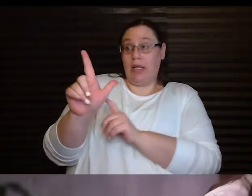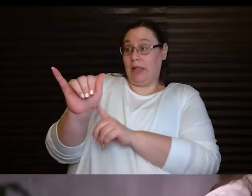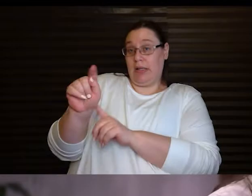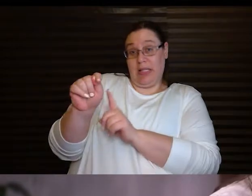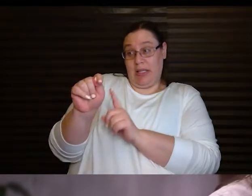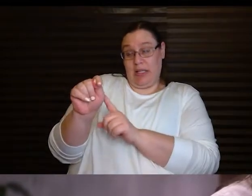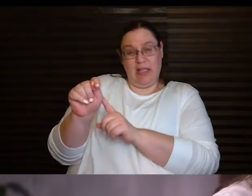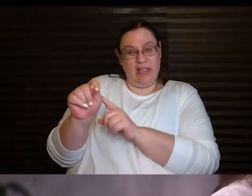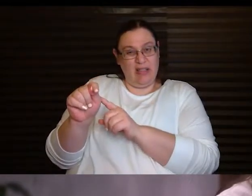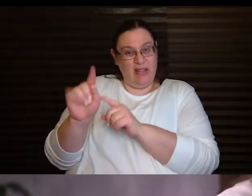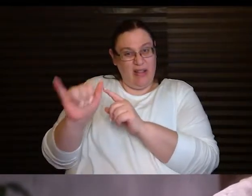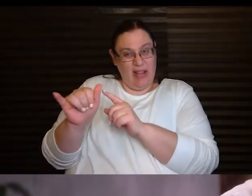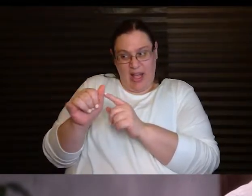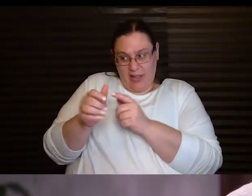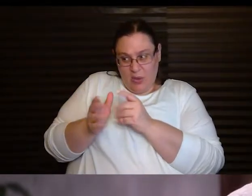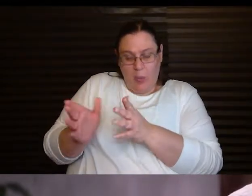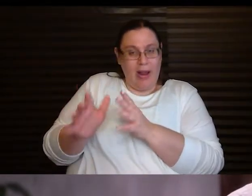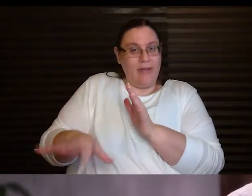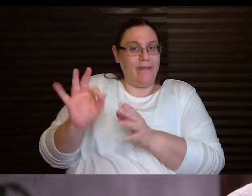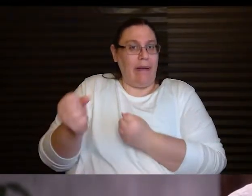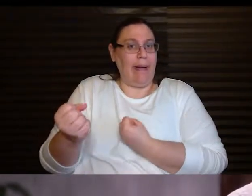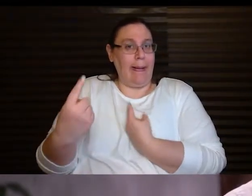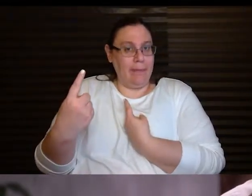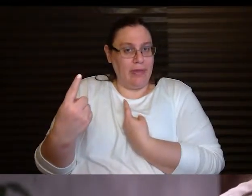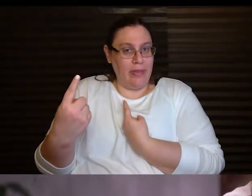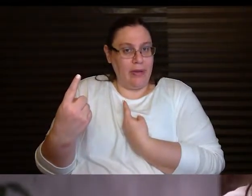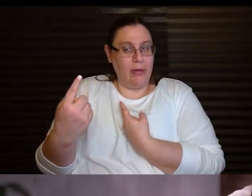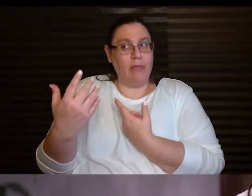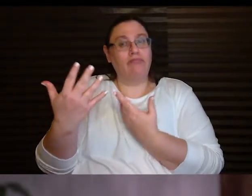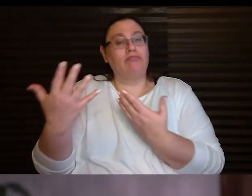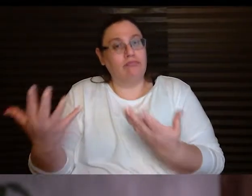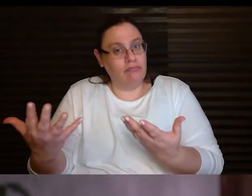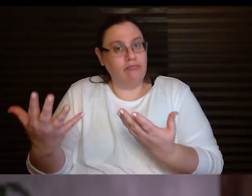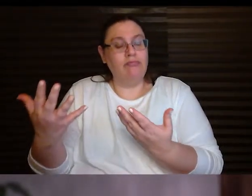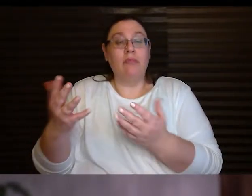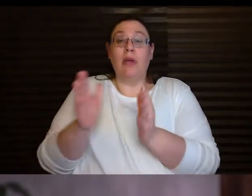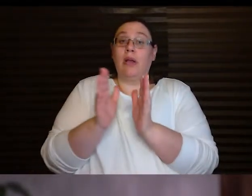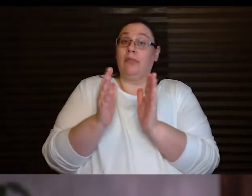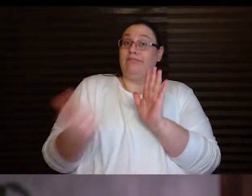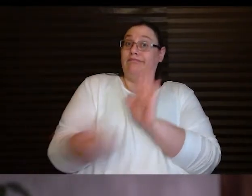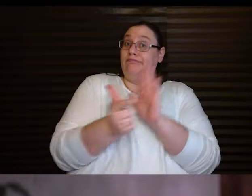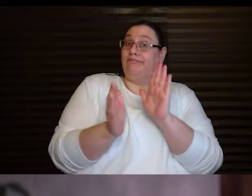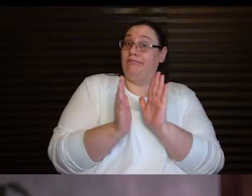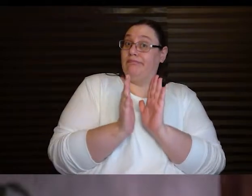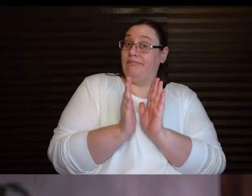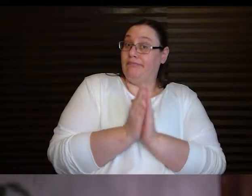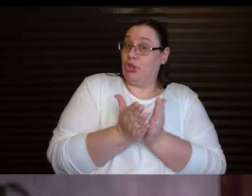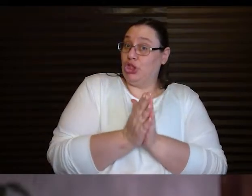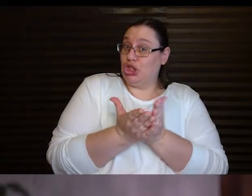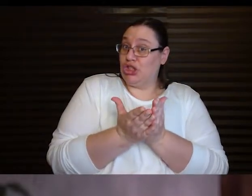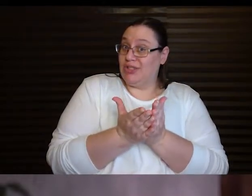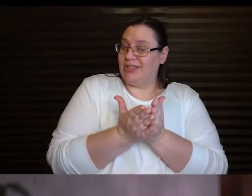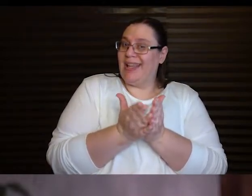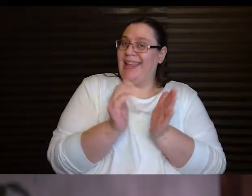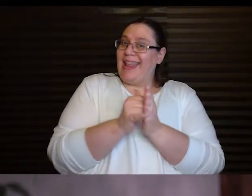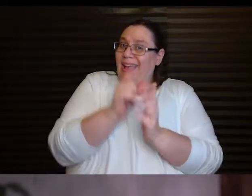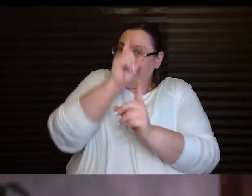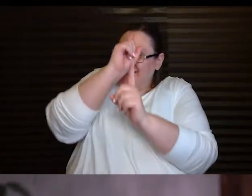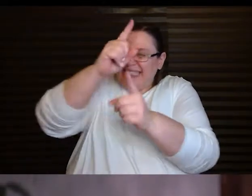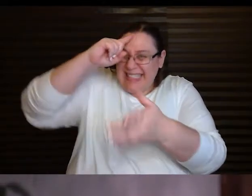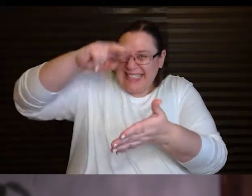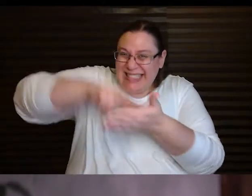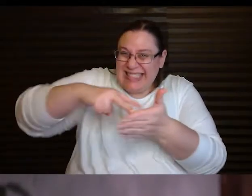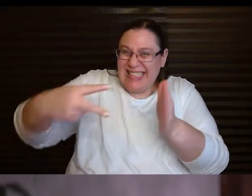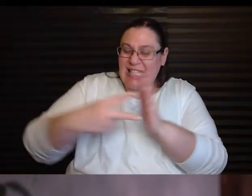is fundamentally a conduit for empathy, then it stands to reason that book bans are an active